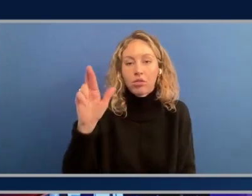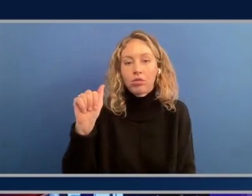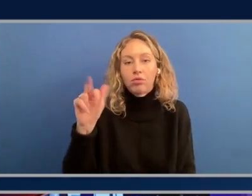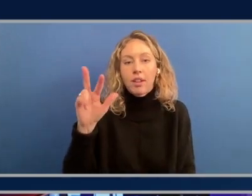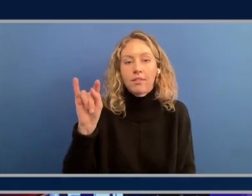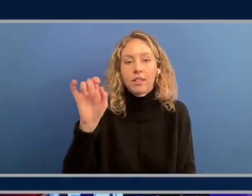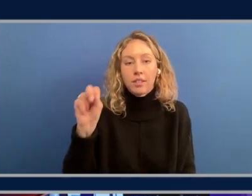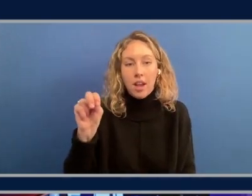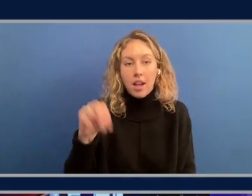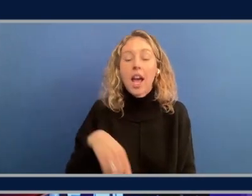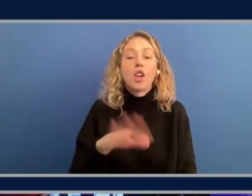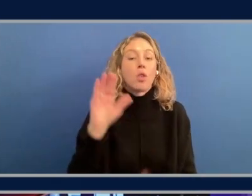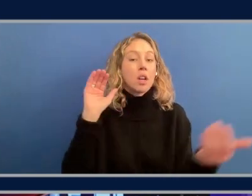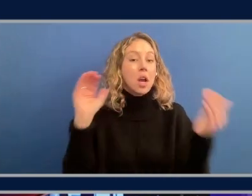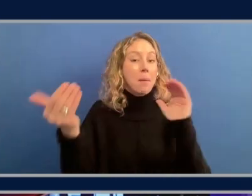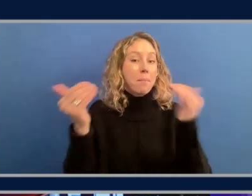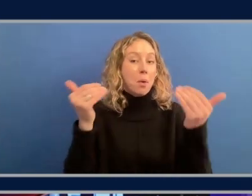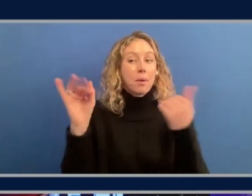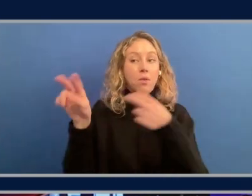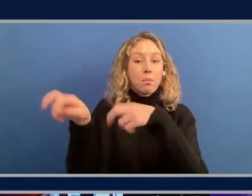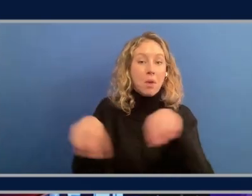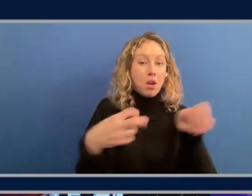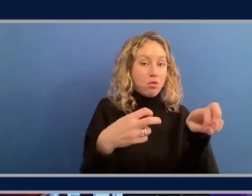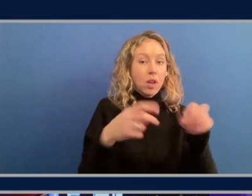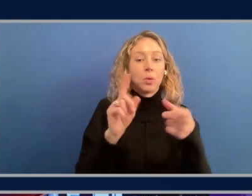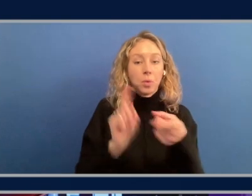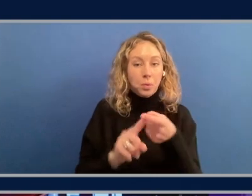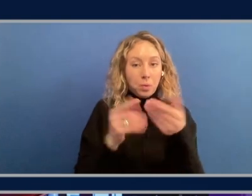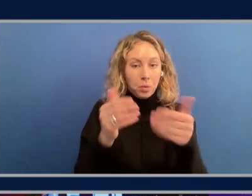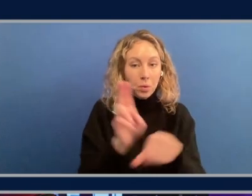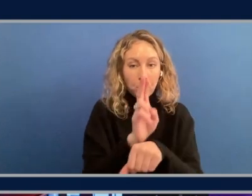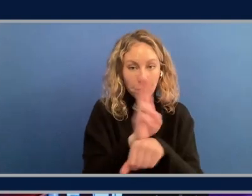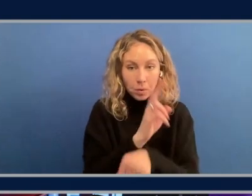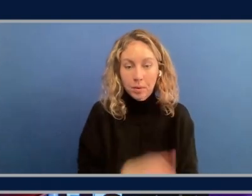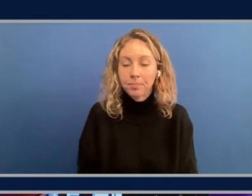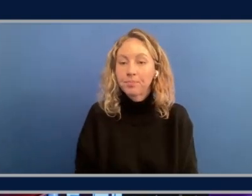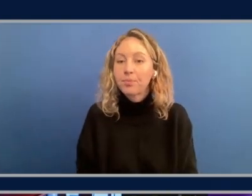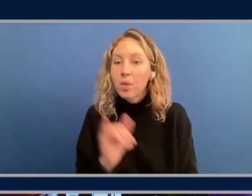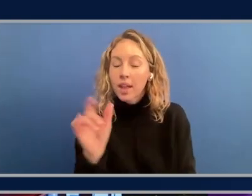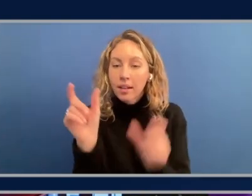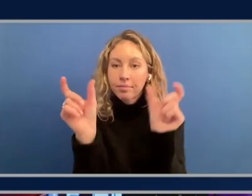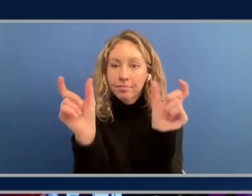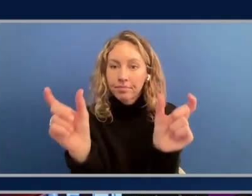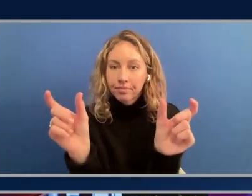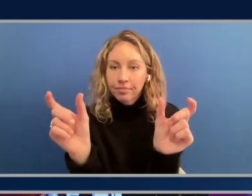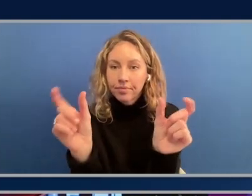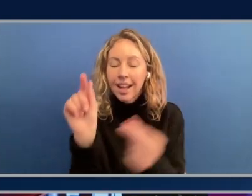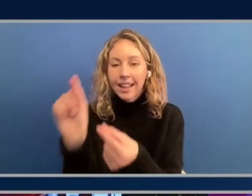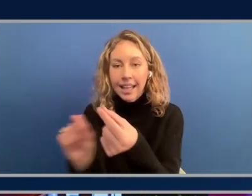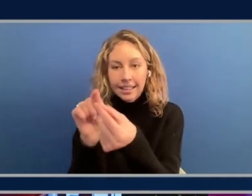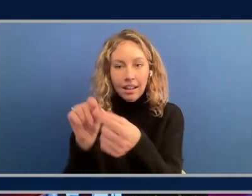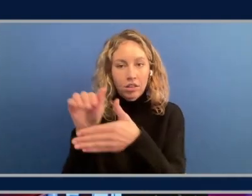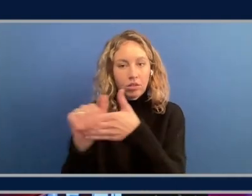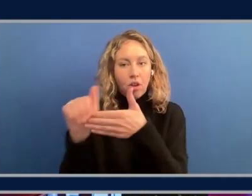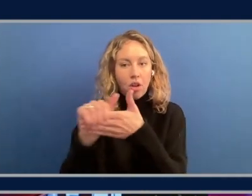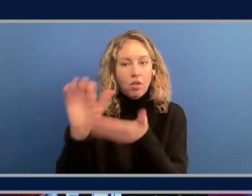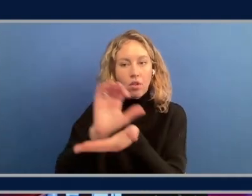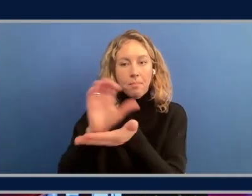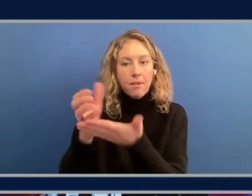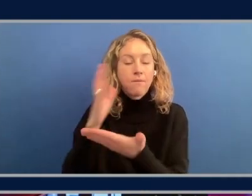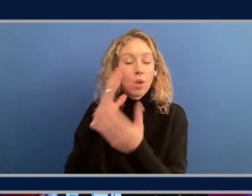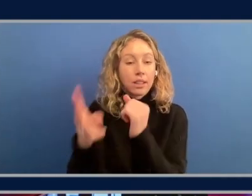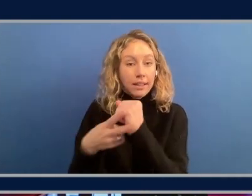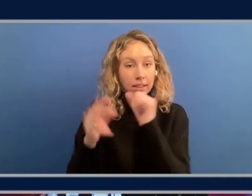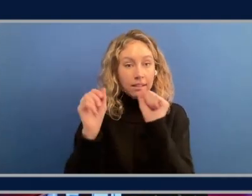Graviton instance that you can migrate to. So you can see that information here. Also the exact dollar amount in savings that can be